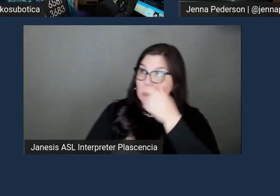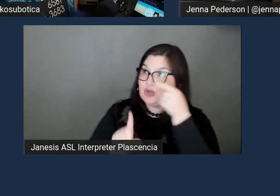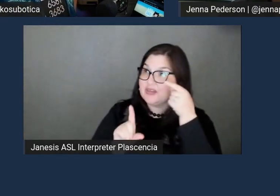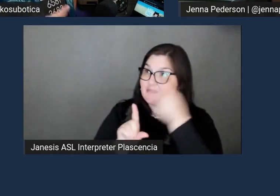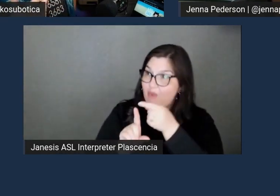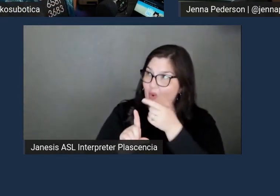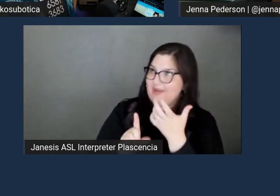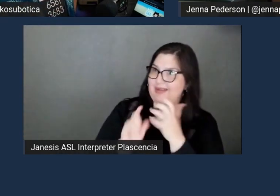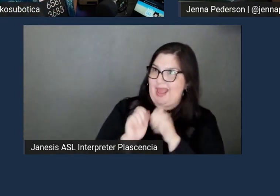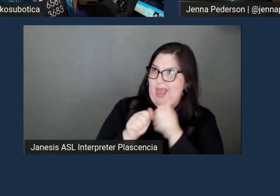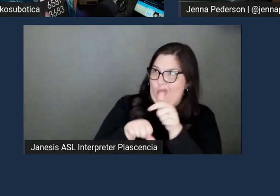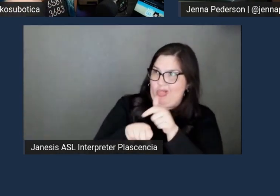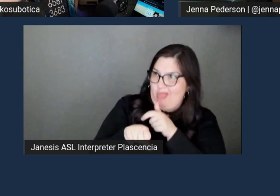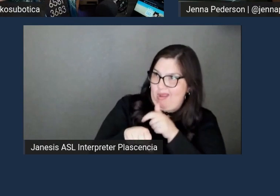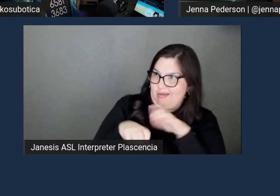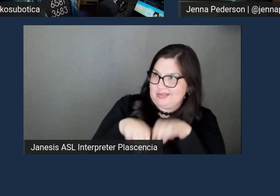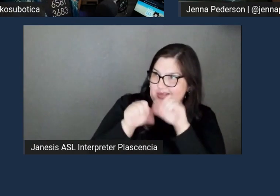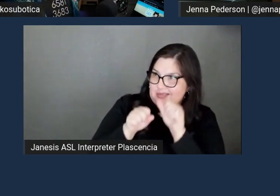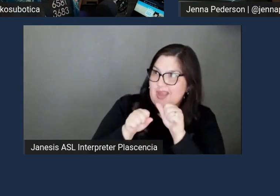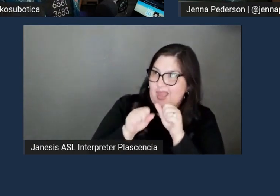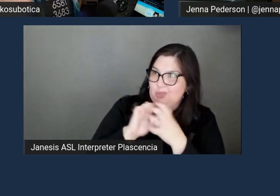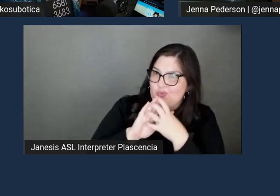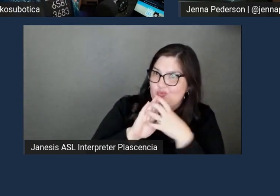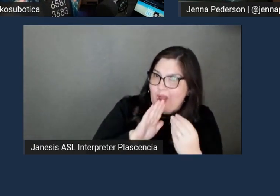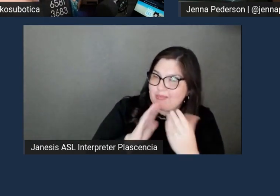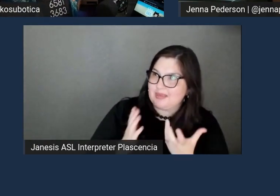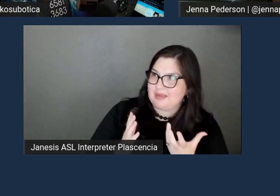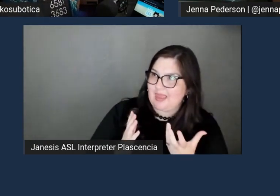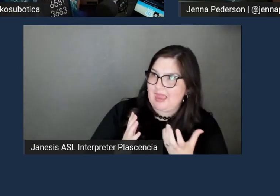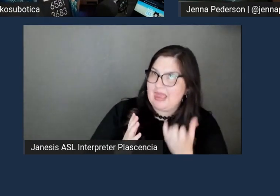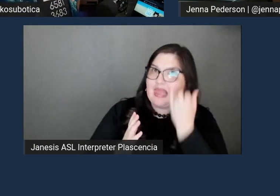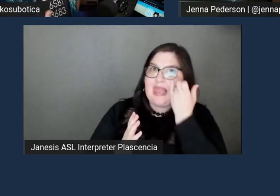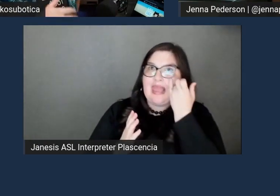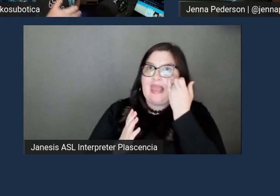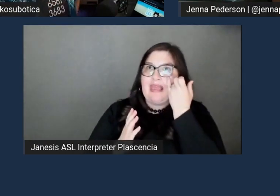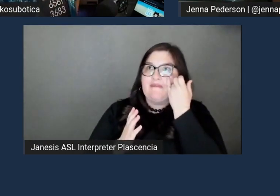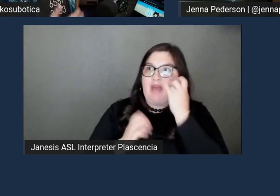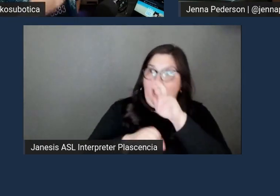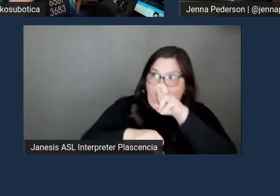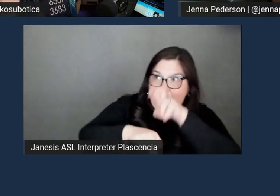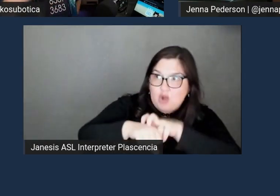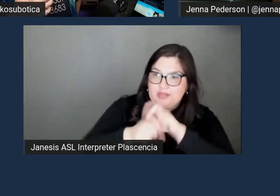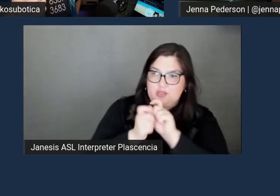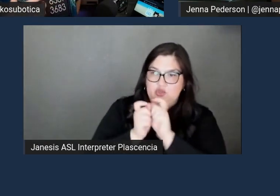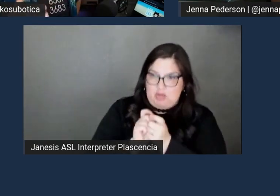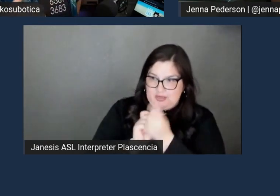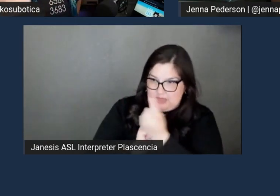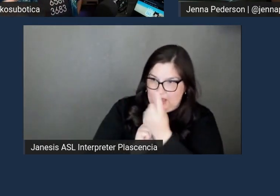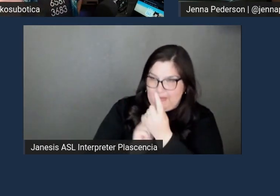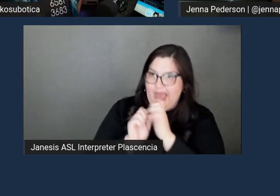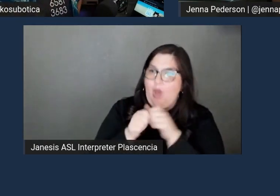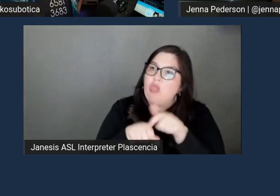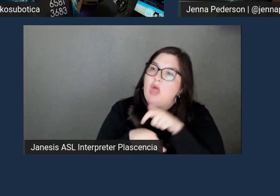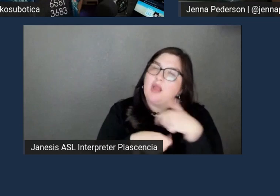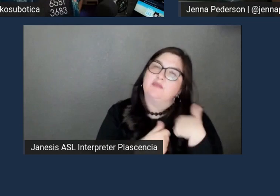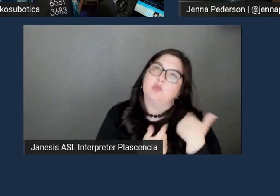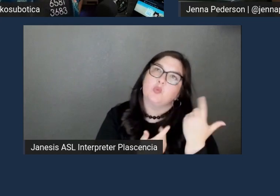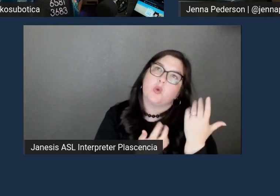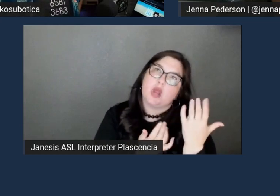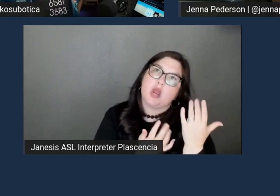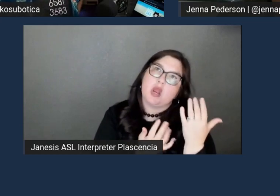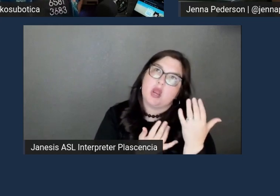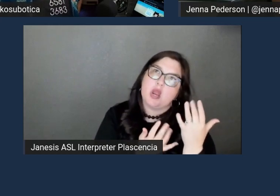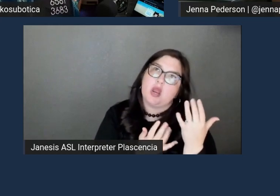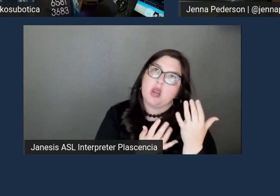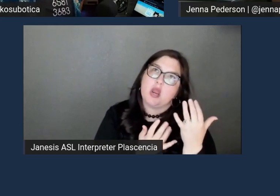take to replicate, right? So if I make a change in Ireland, how long do I have to wait for that change